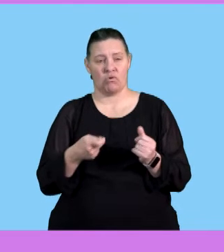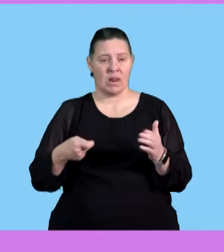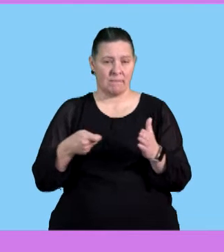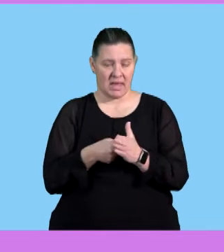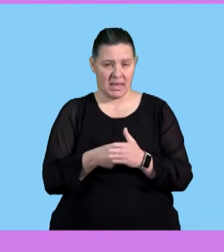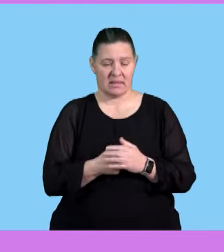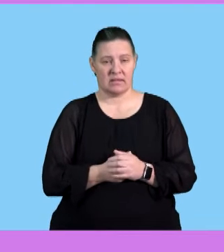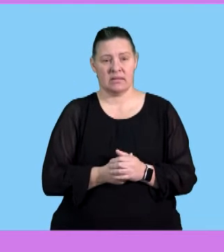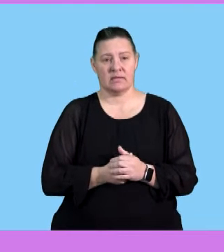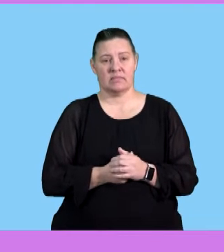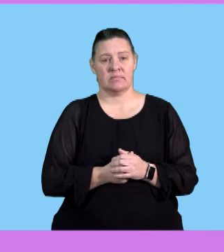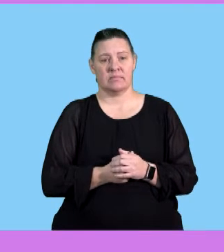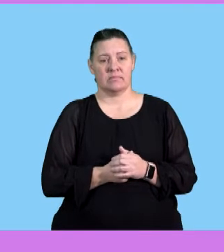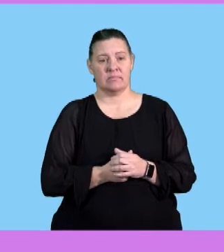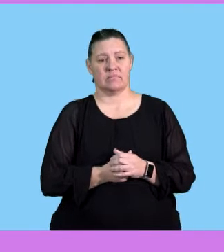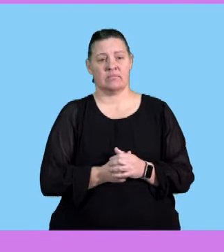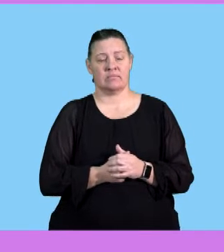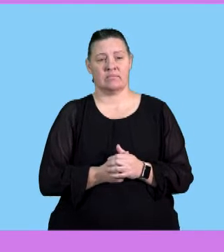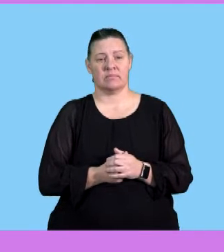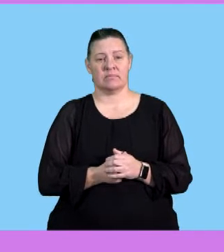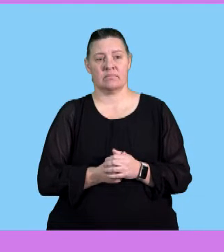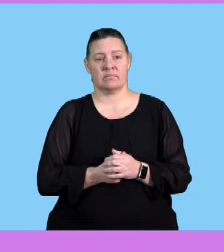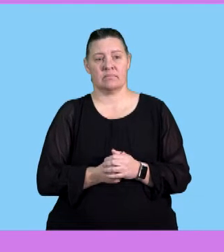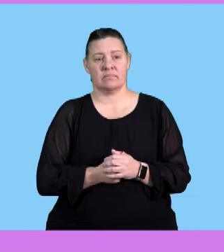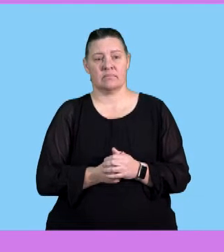And then her materials